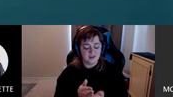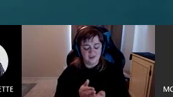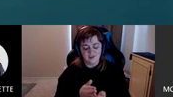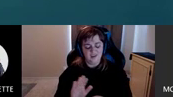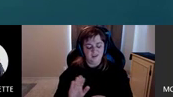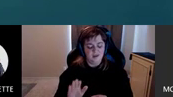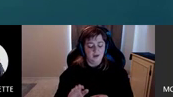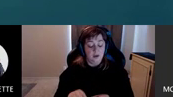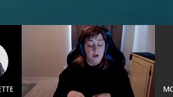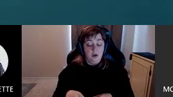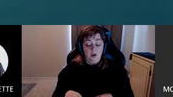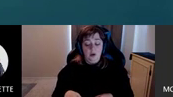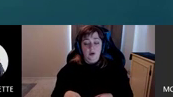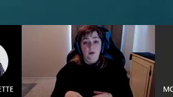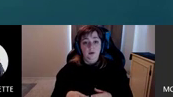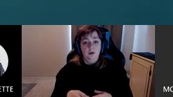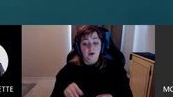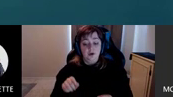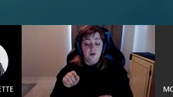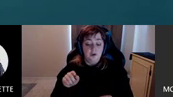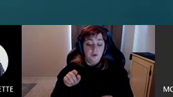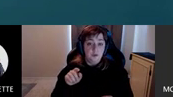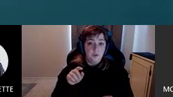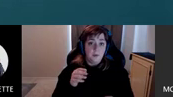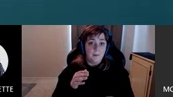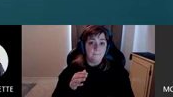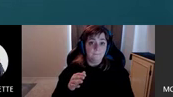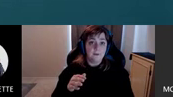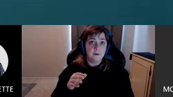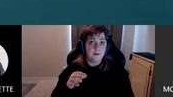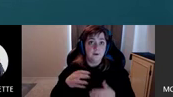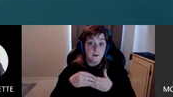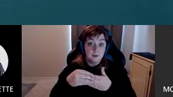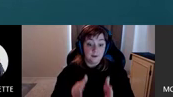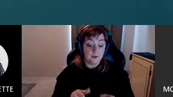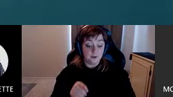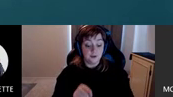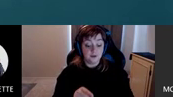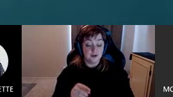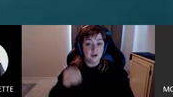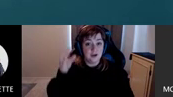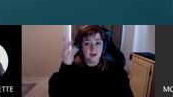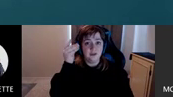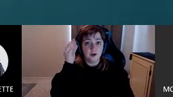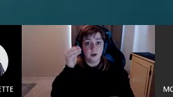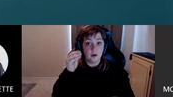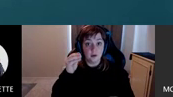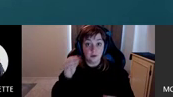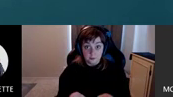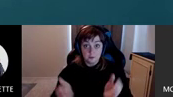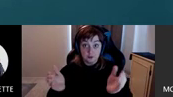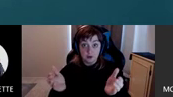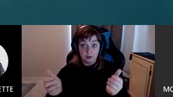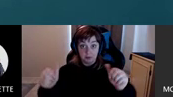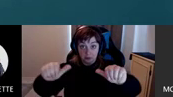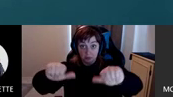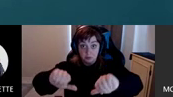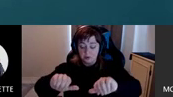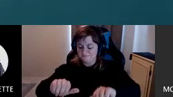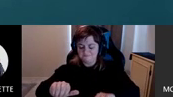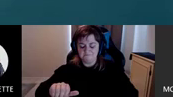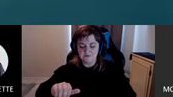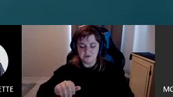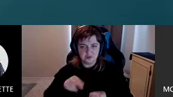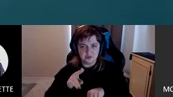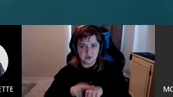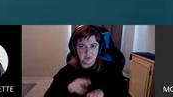read about in books, she thought it was okay to put bleach in a bathtub. She said, luckily she only stuck her